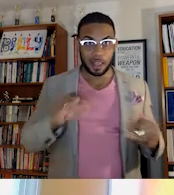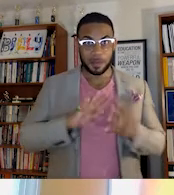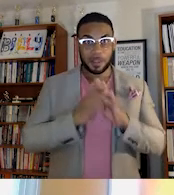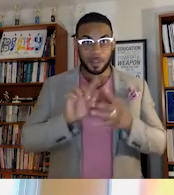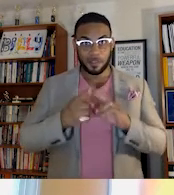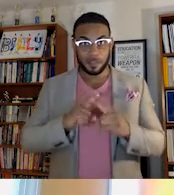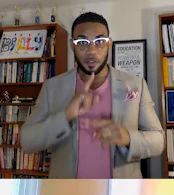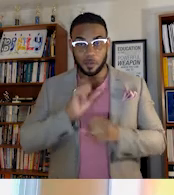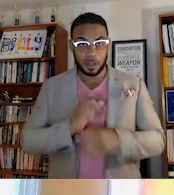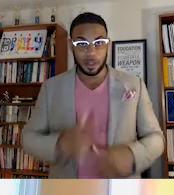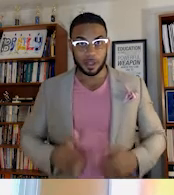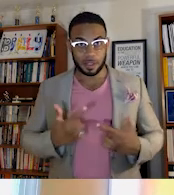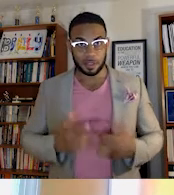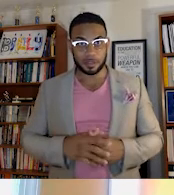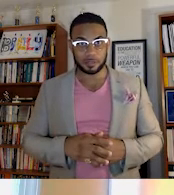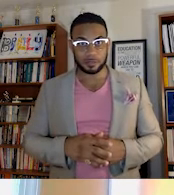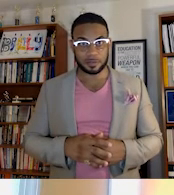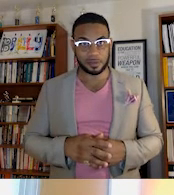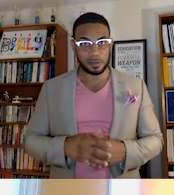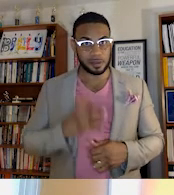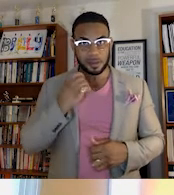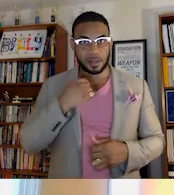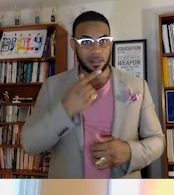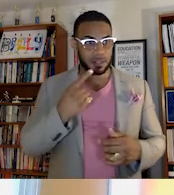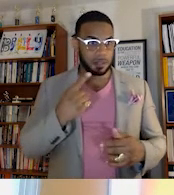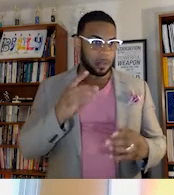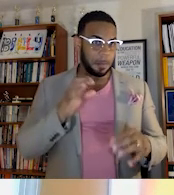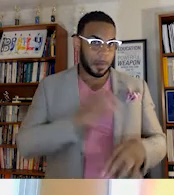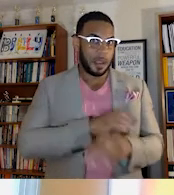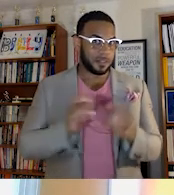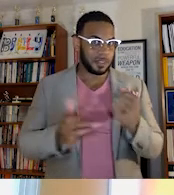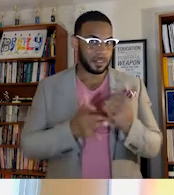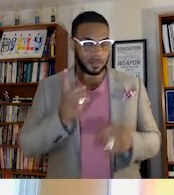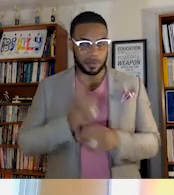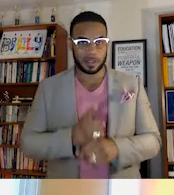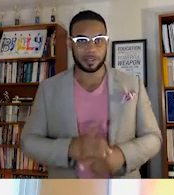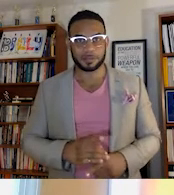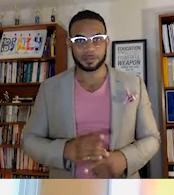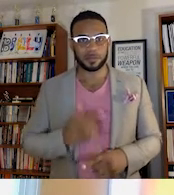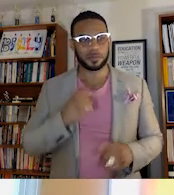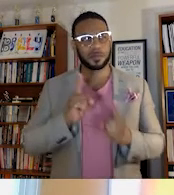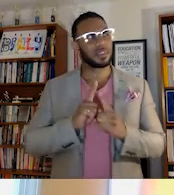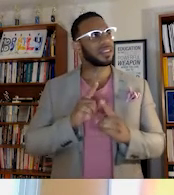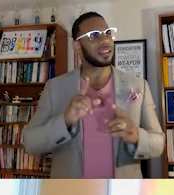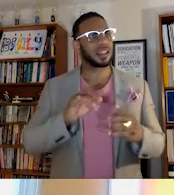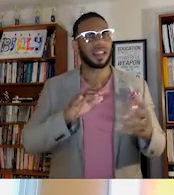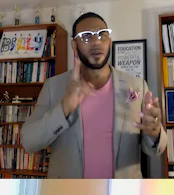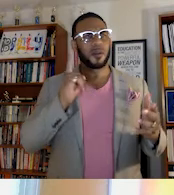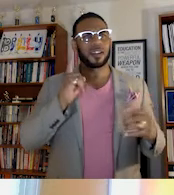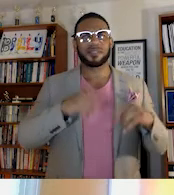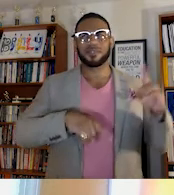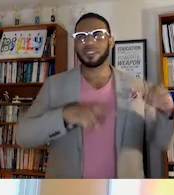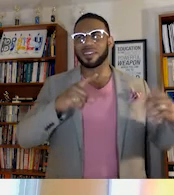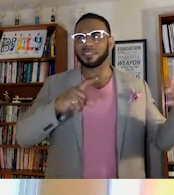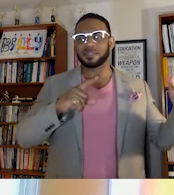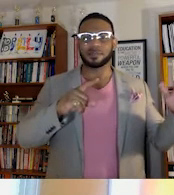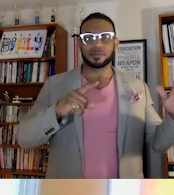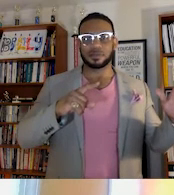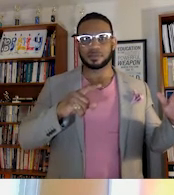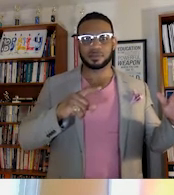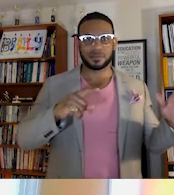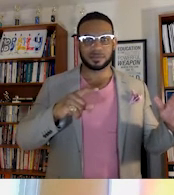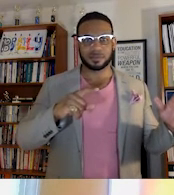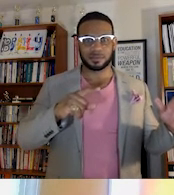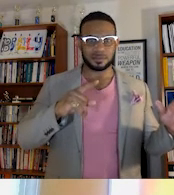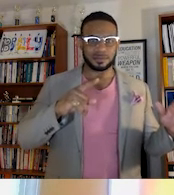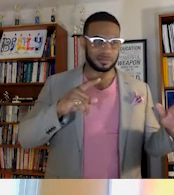became friends in real life. Just to tell you the power of technology, right? And we met in one various blurred group